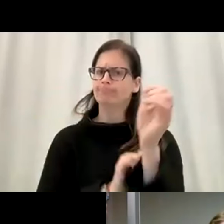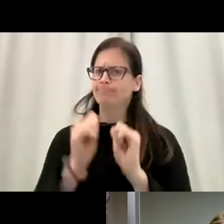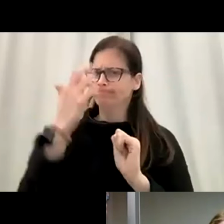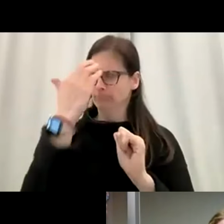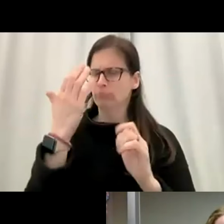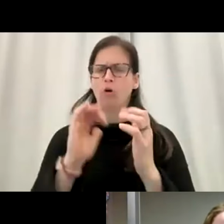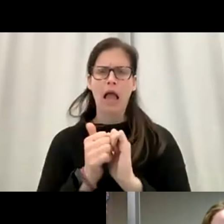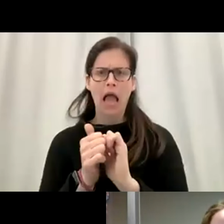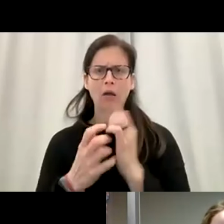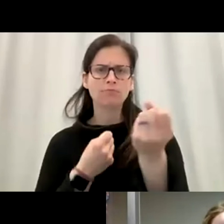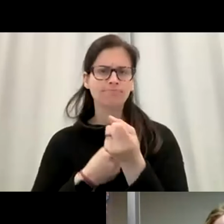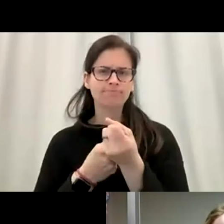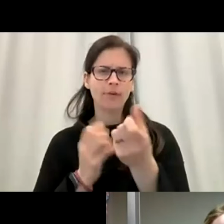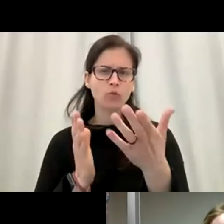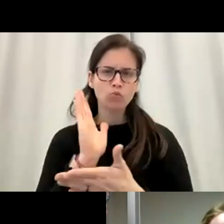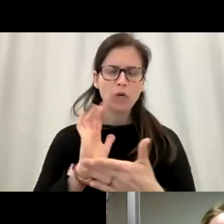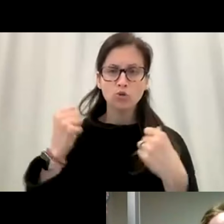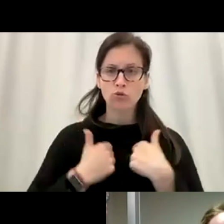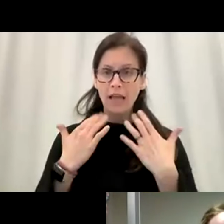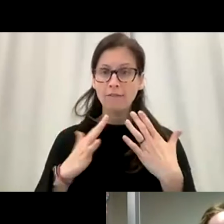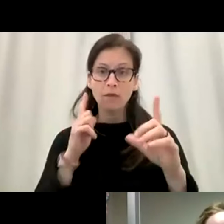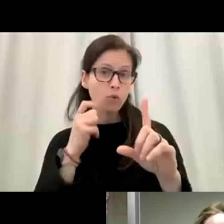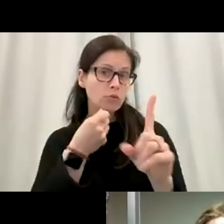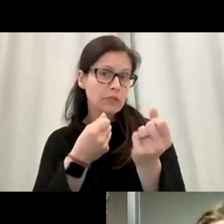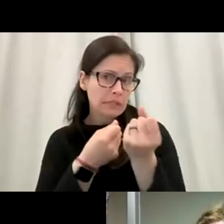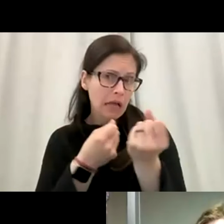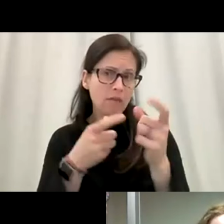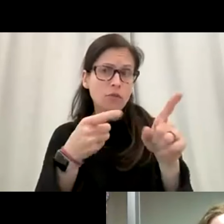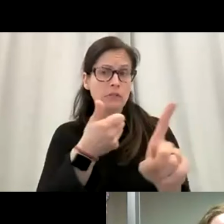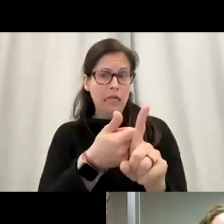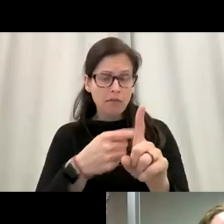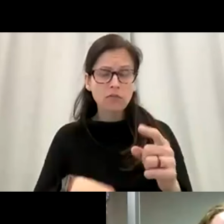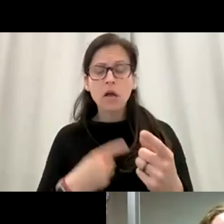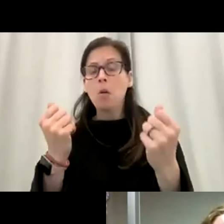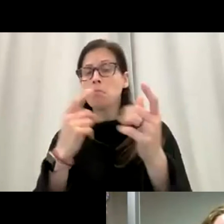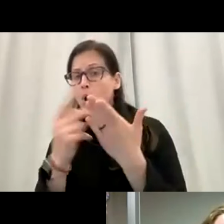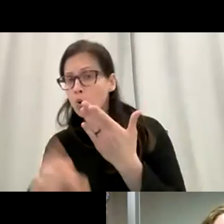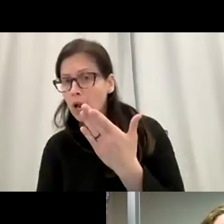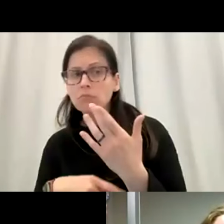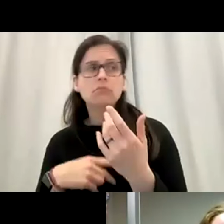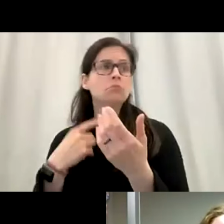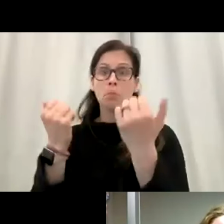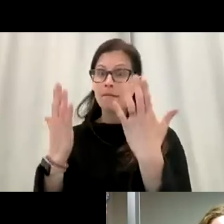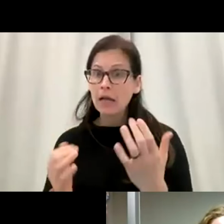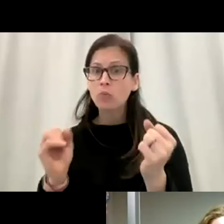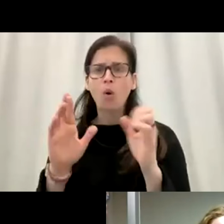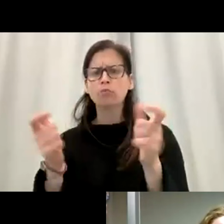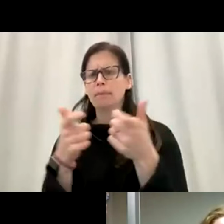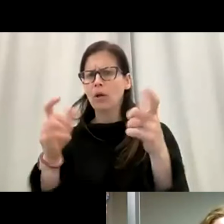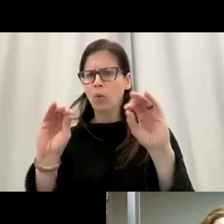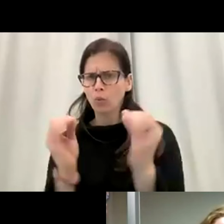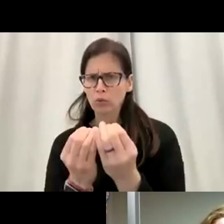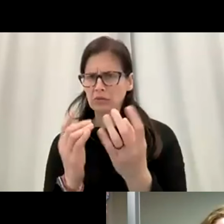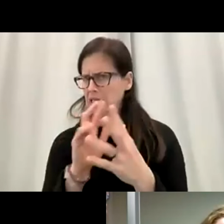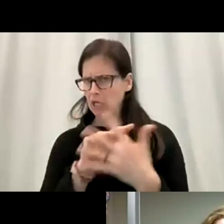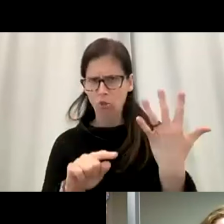survivors, whether that's on behalf of yourself as an individual, a program, a provider, or a larger organization. So the first